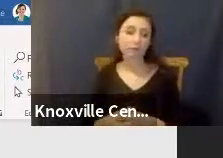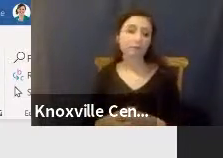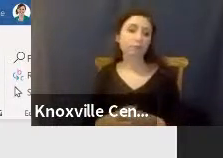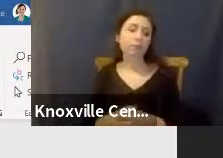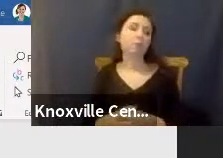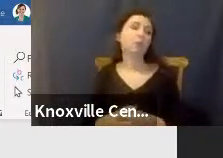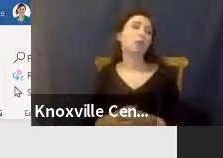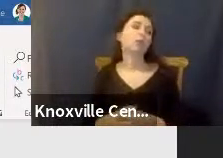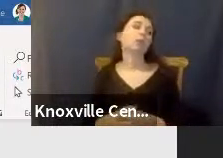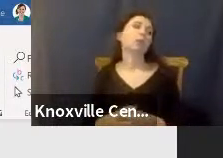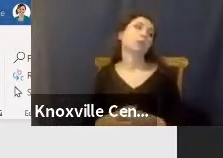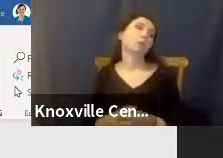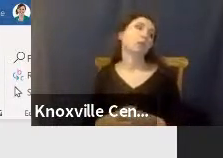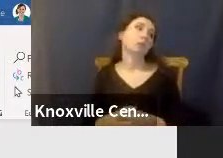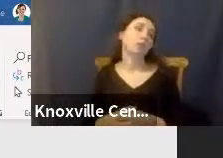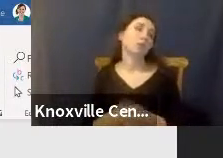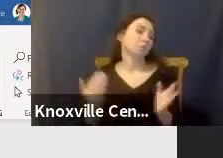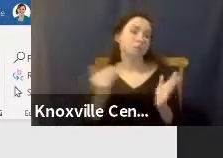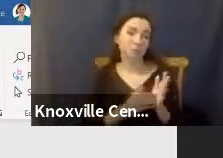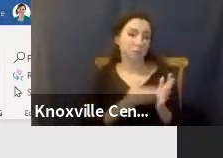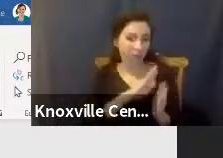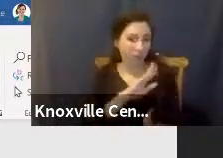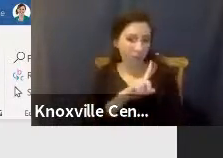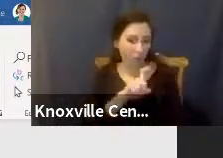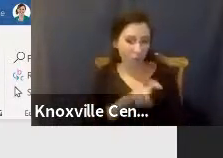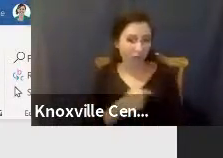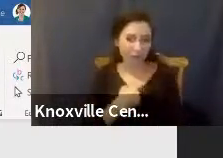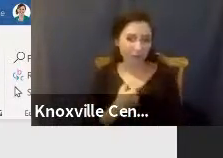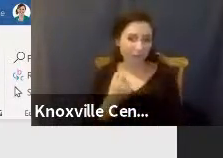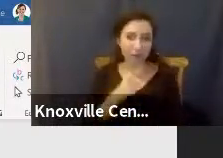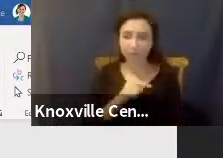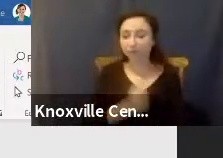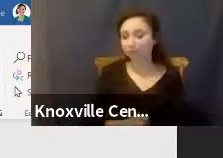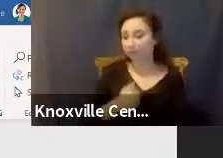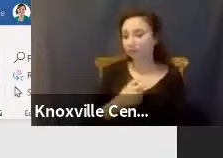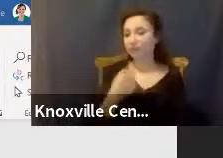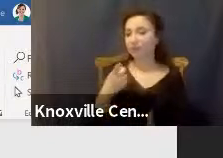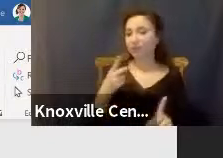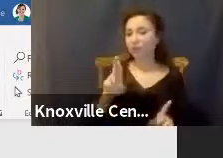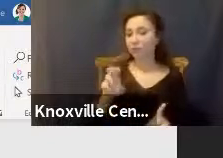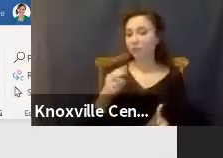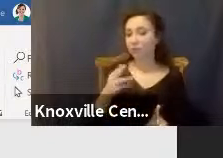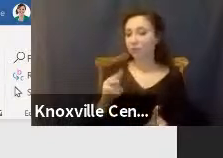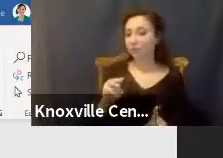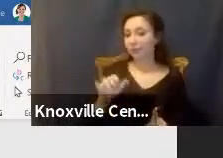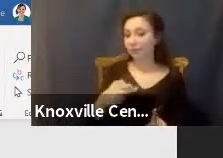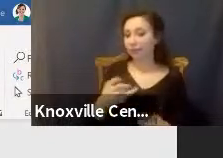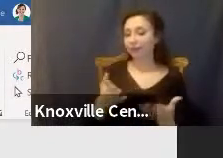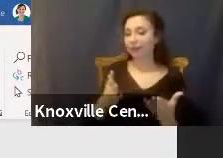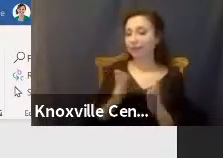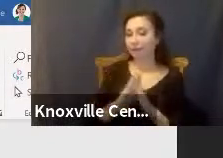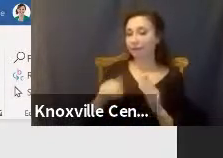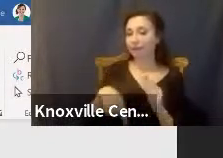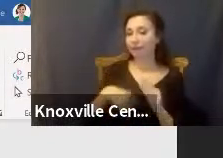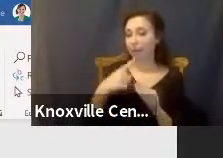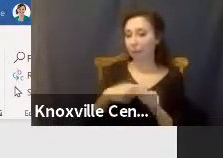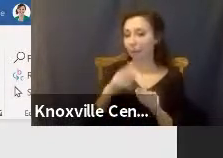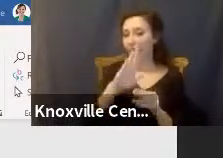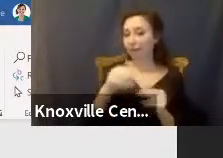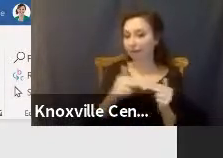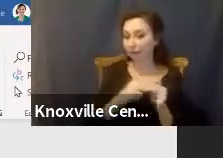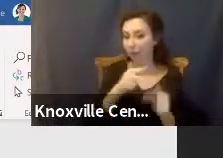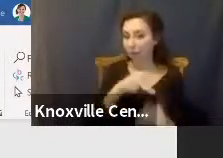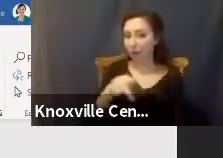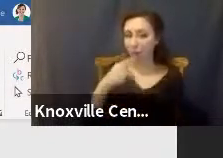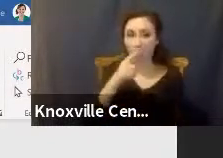So repeat your question. I didn't quite understand it. He's asking, so Dr. Shamiyeh is asking about the slides that he puts together for each